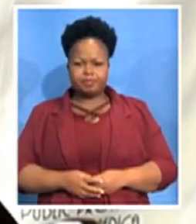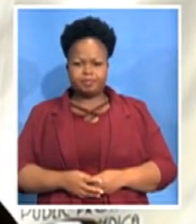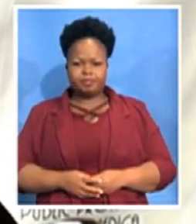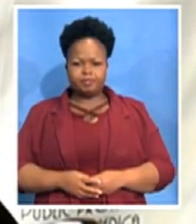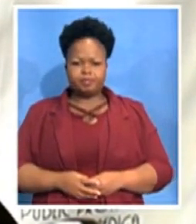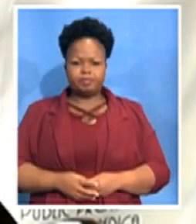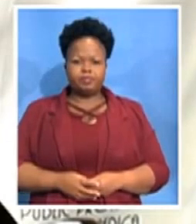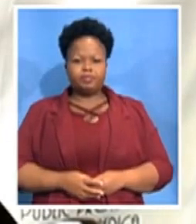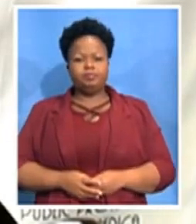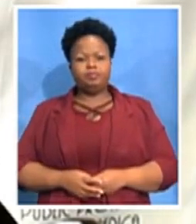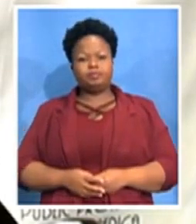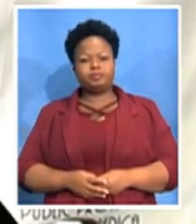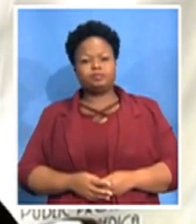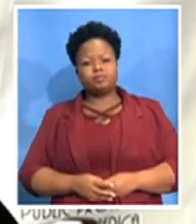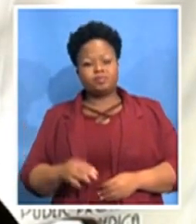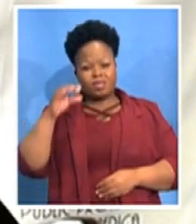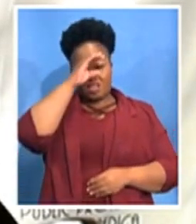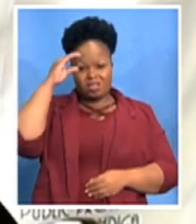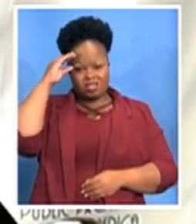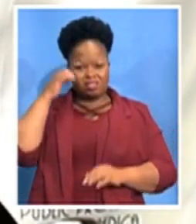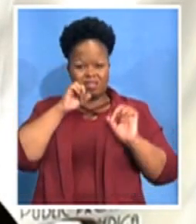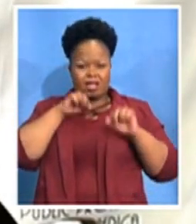Nurses only allowed one bodysuit per day.